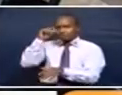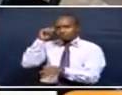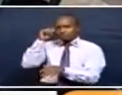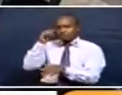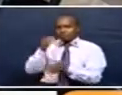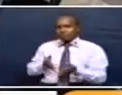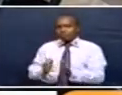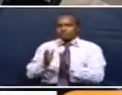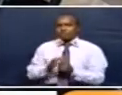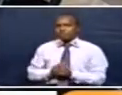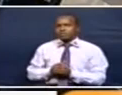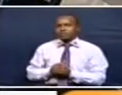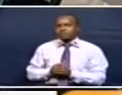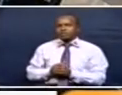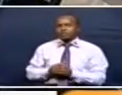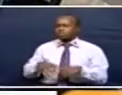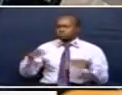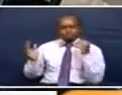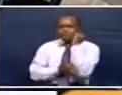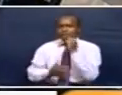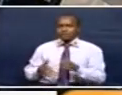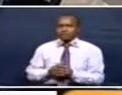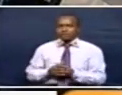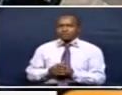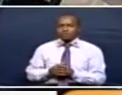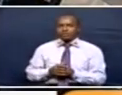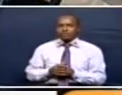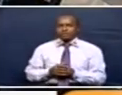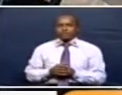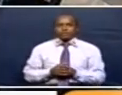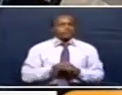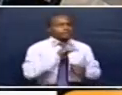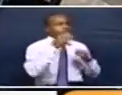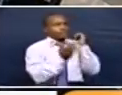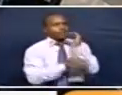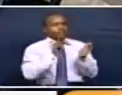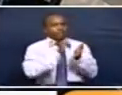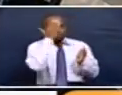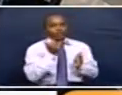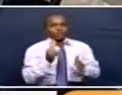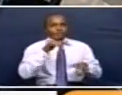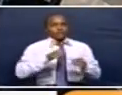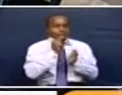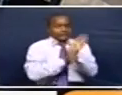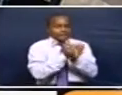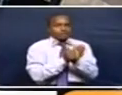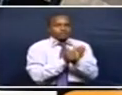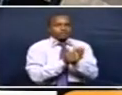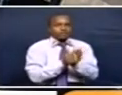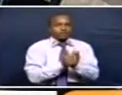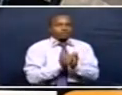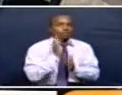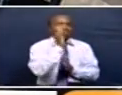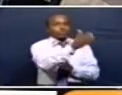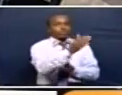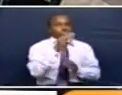onto the highway, terrible. It's very bad. Terrible. That's why we need a train system that flows to Machakos, because the vehicles have grown.